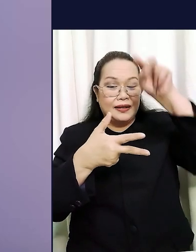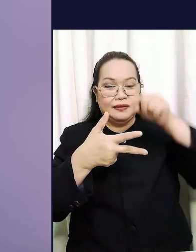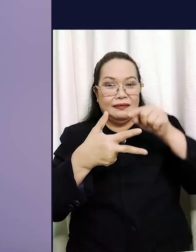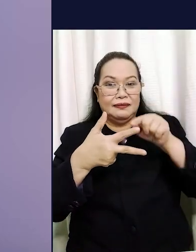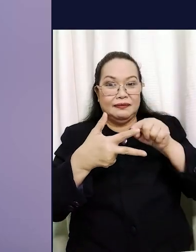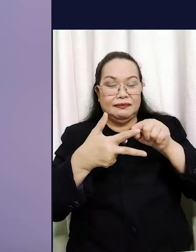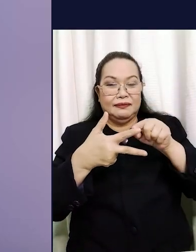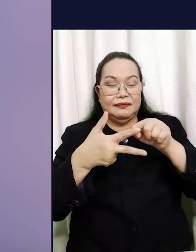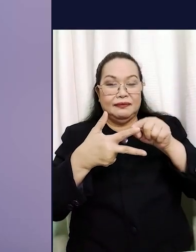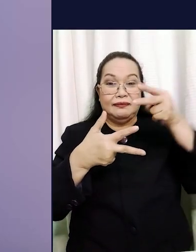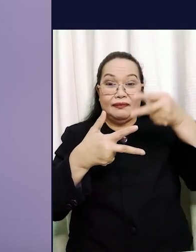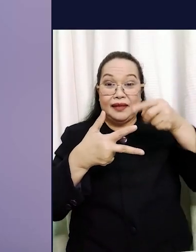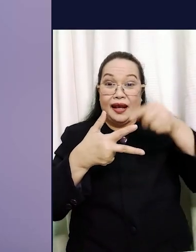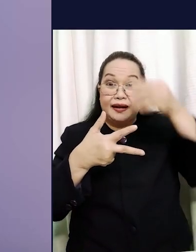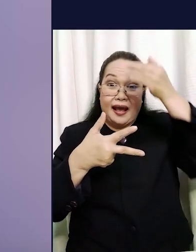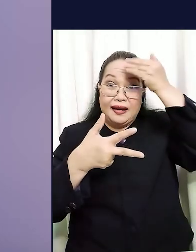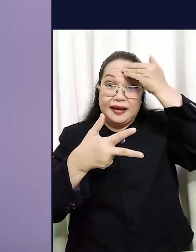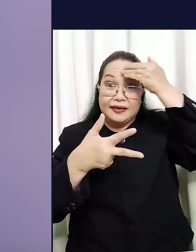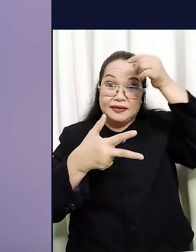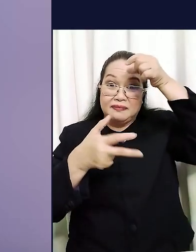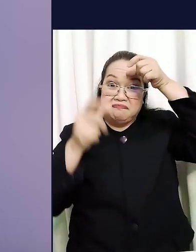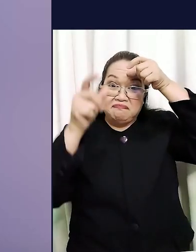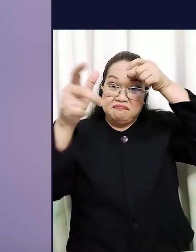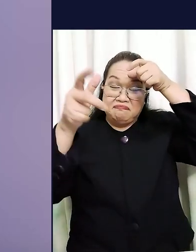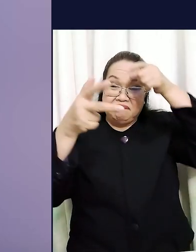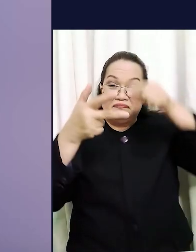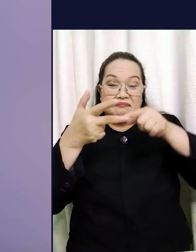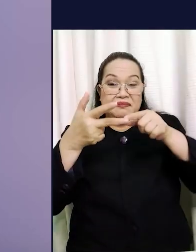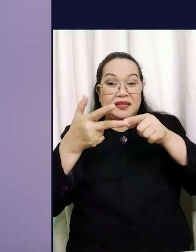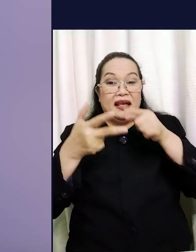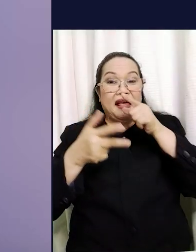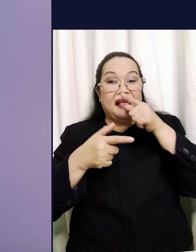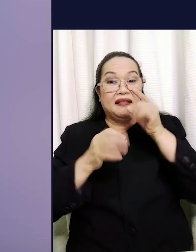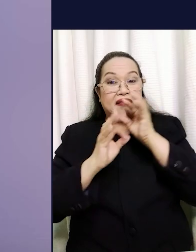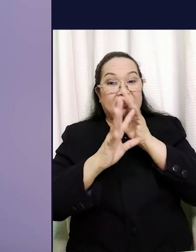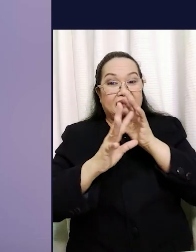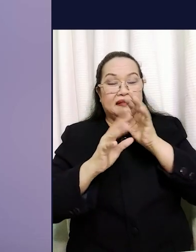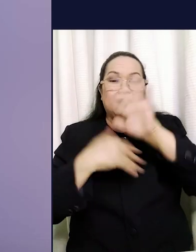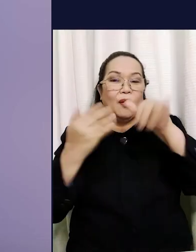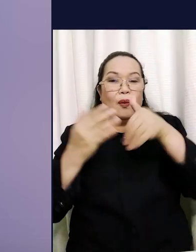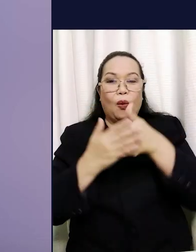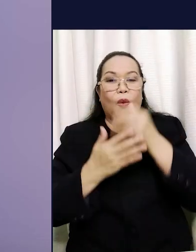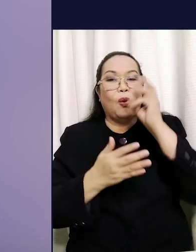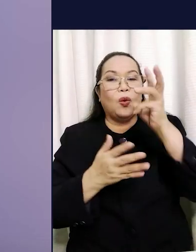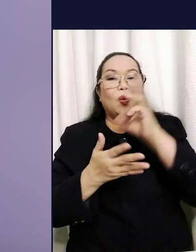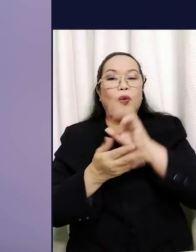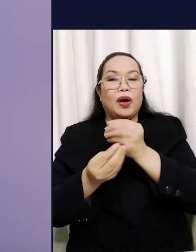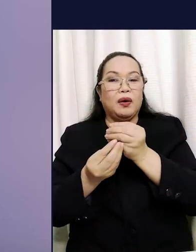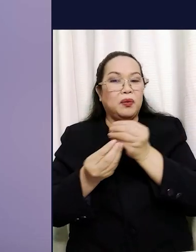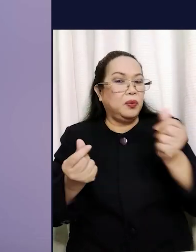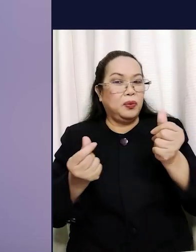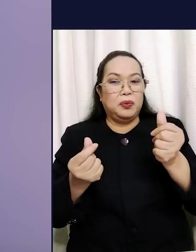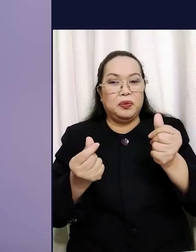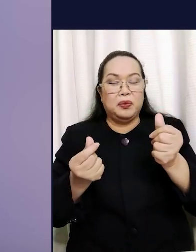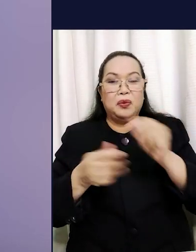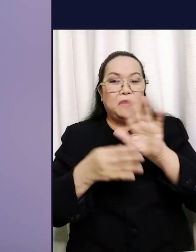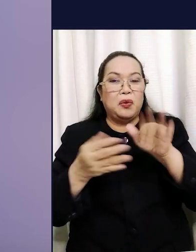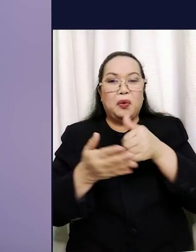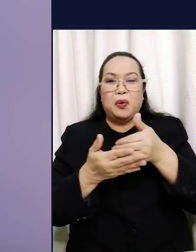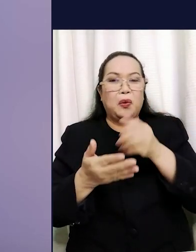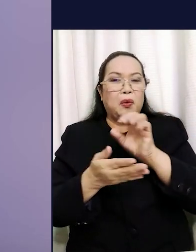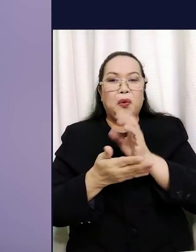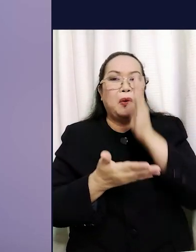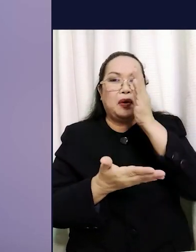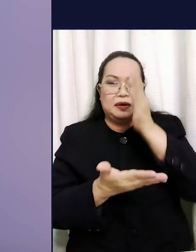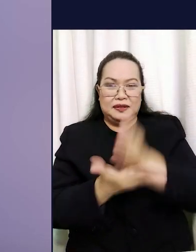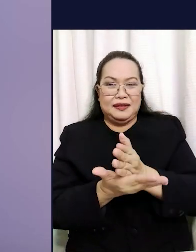Prophecies, knowledge, and tongues. They will all pass away. They will all